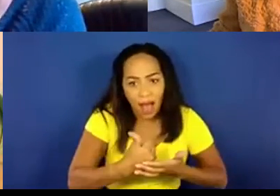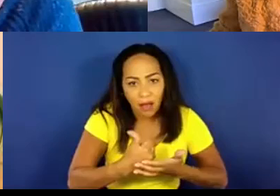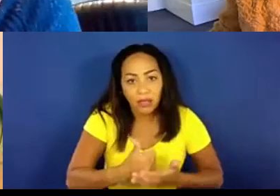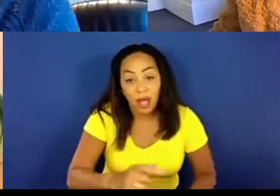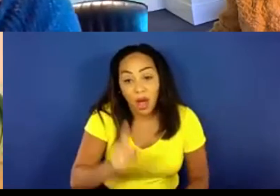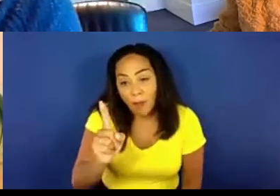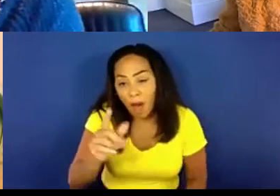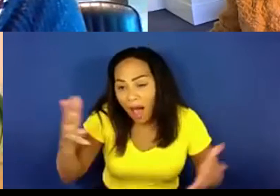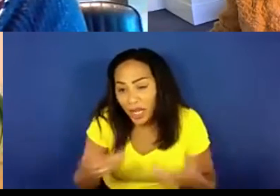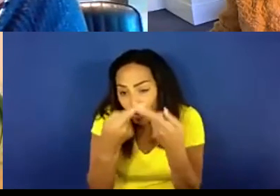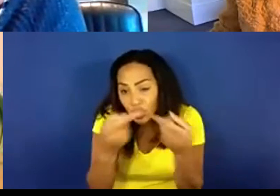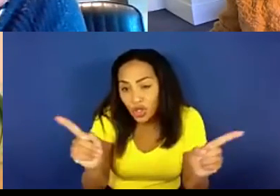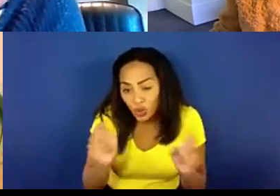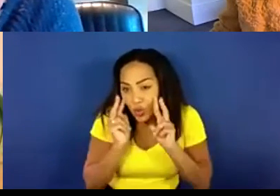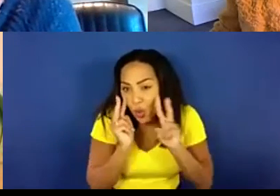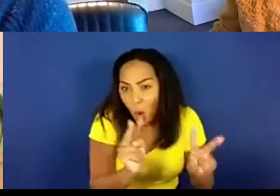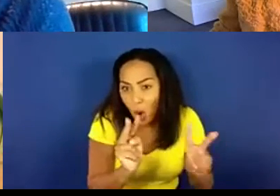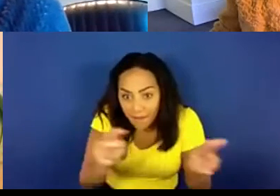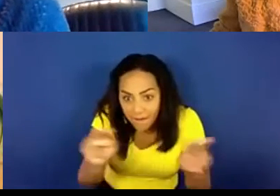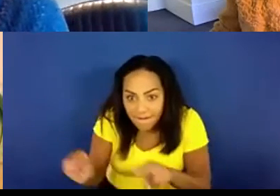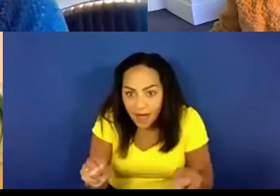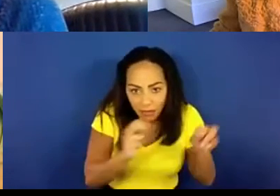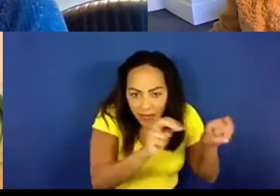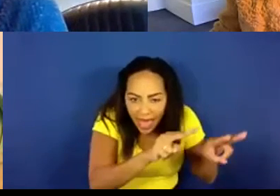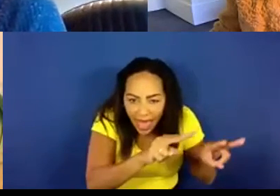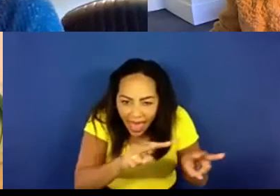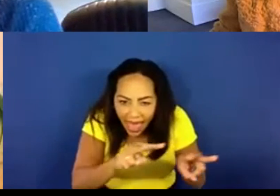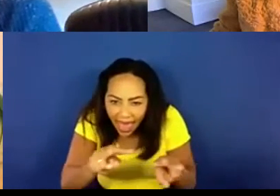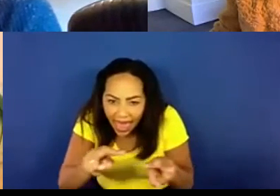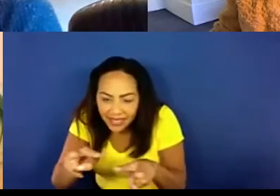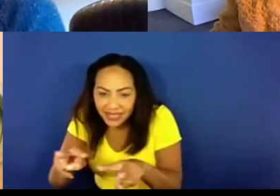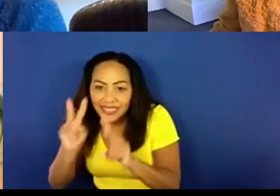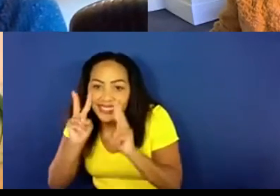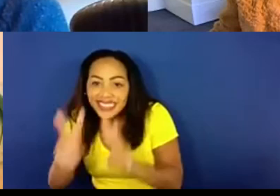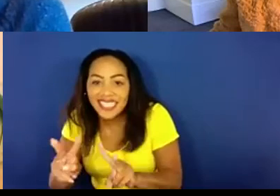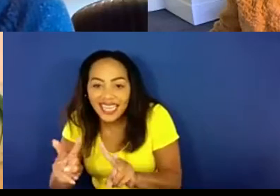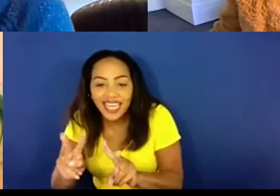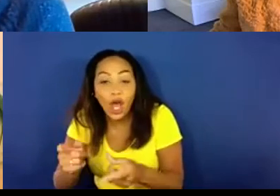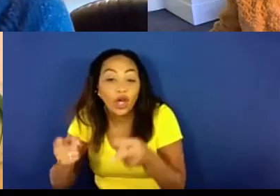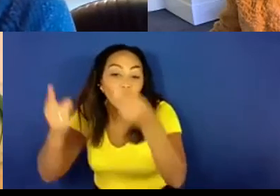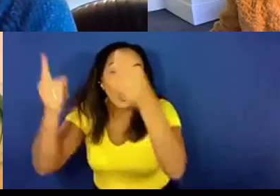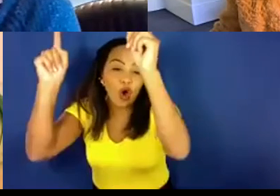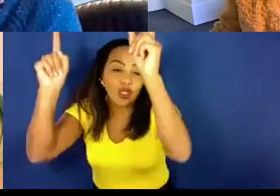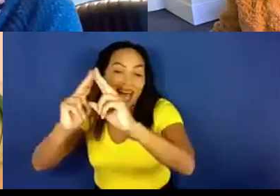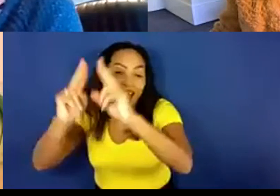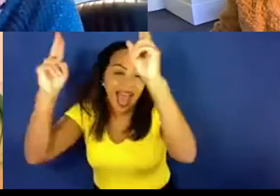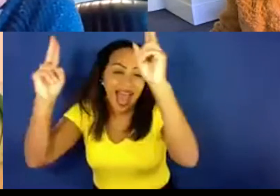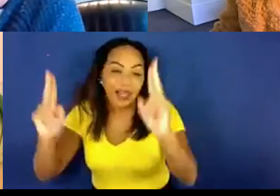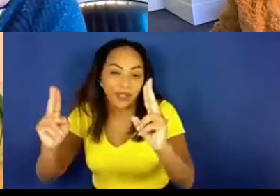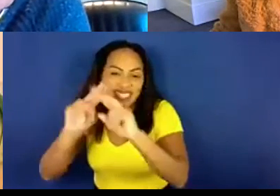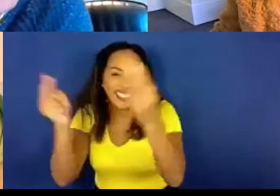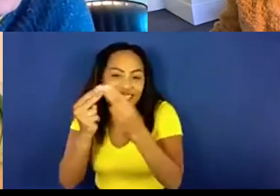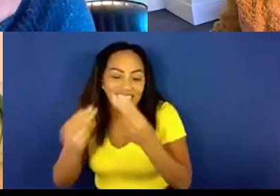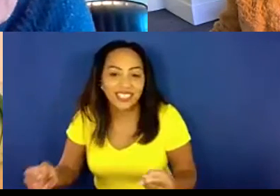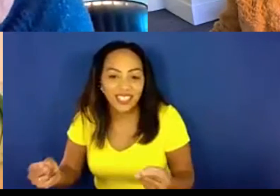film and to see the project from God's House International and listen to Pastor Ossian and Layla, who is